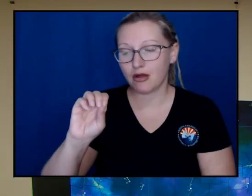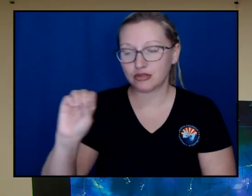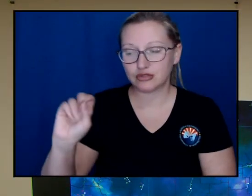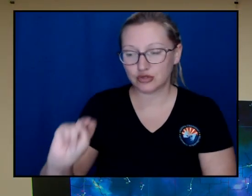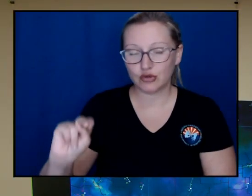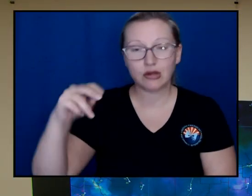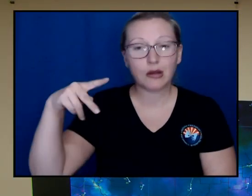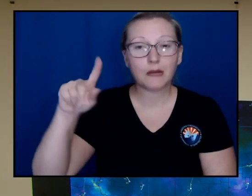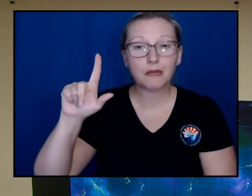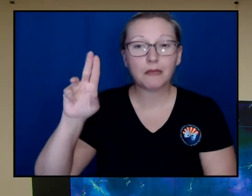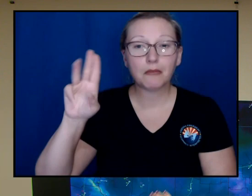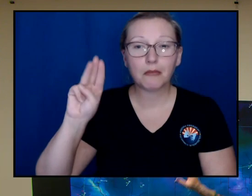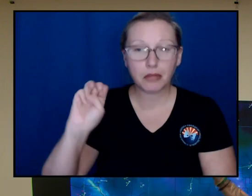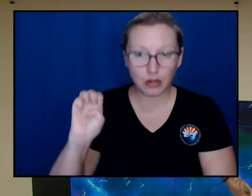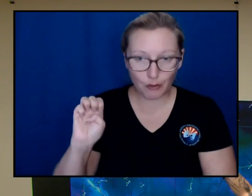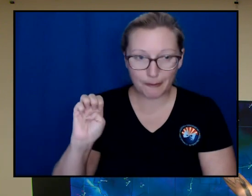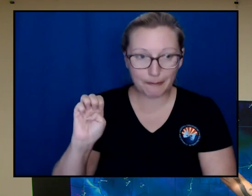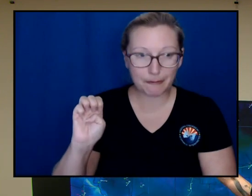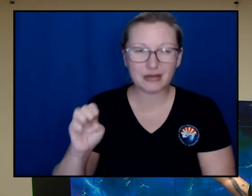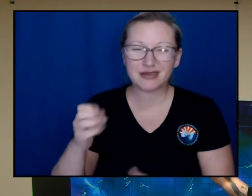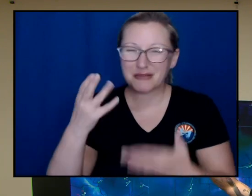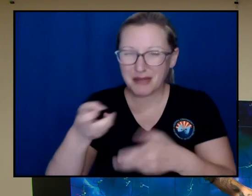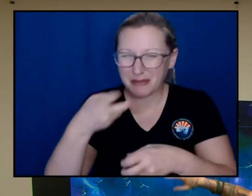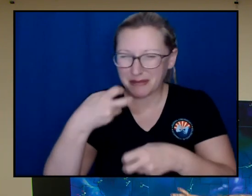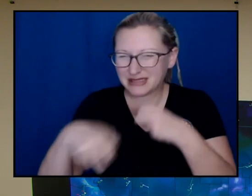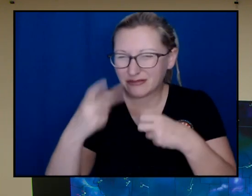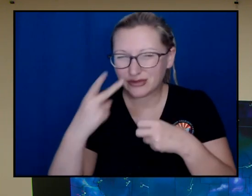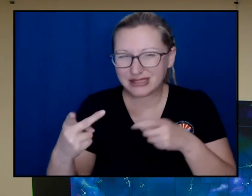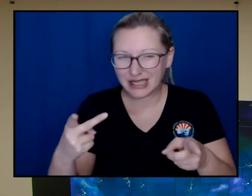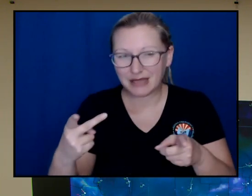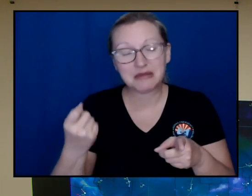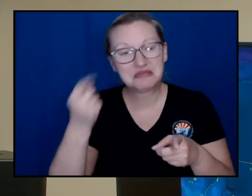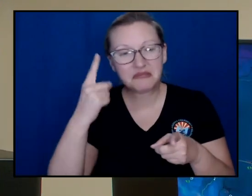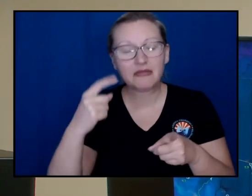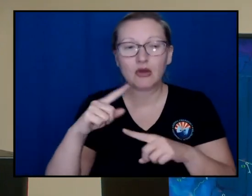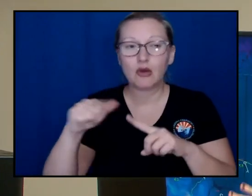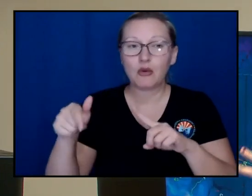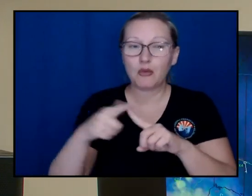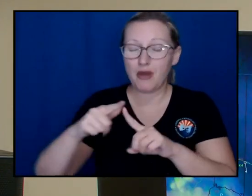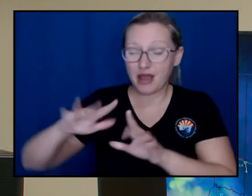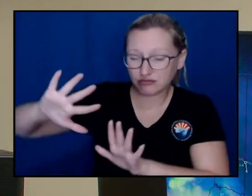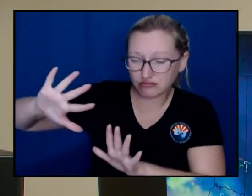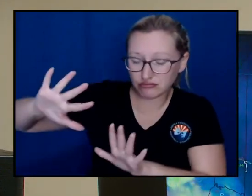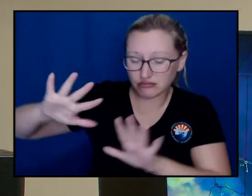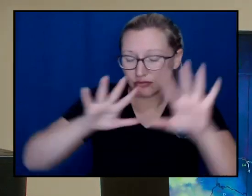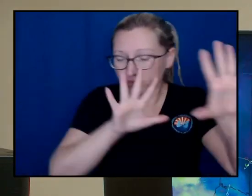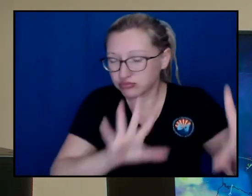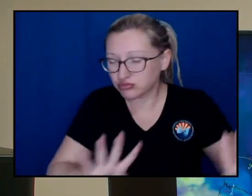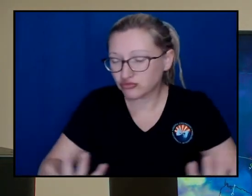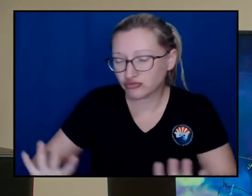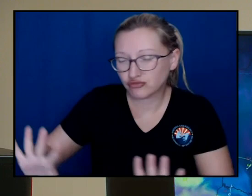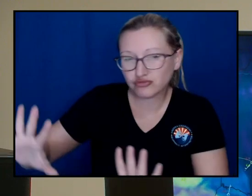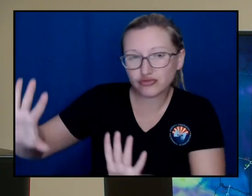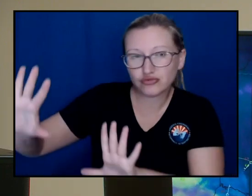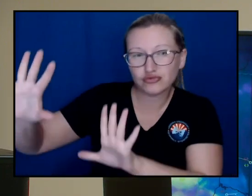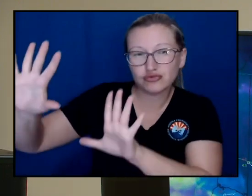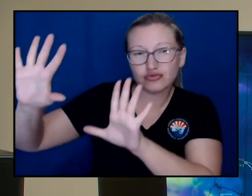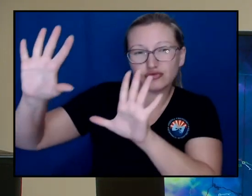here, but a lot of it, as this is moving over, we're seeing the plume shift a little bit